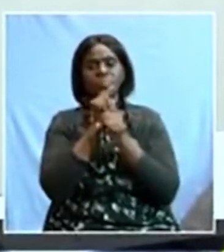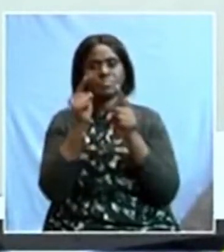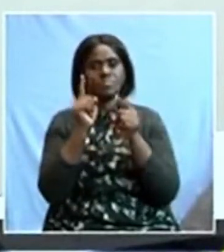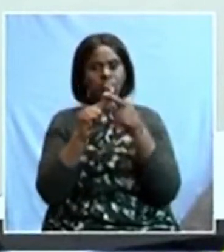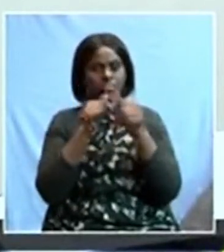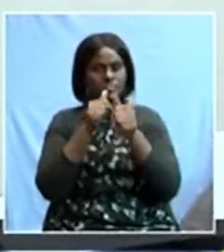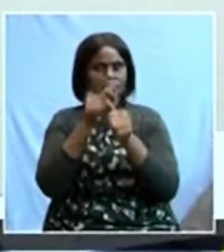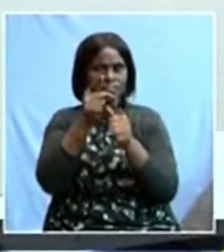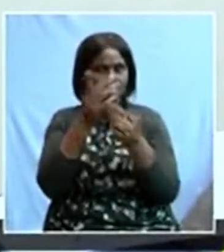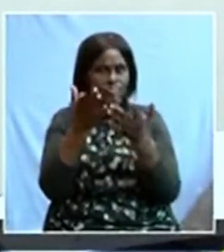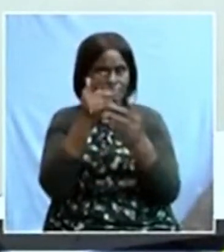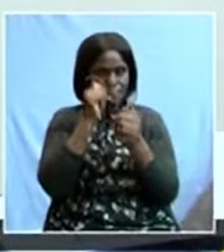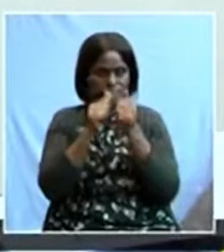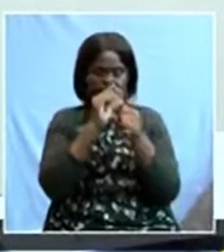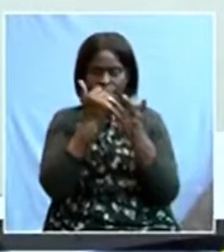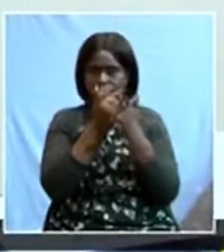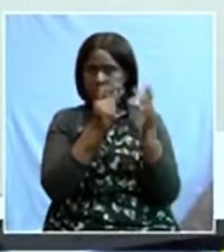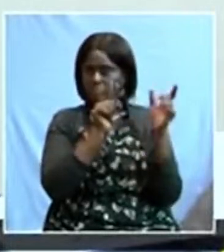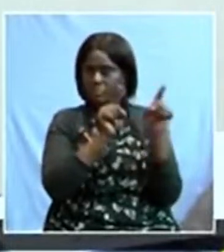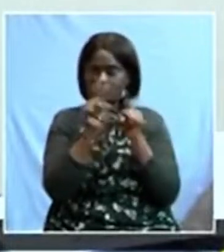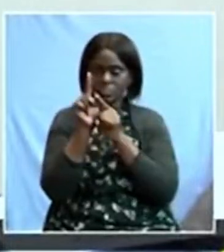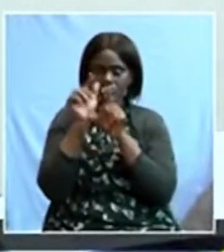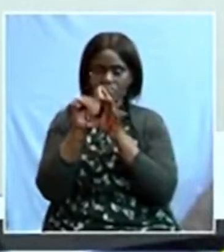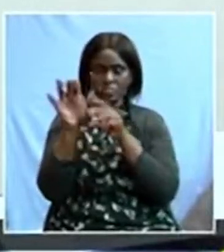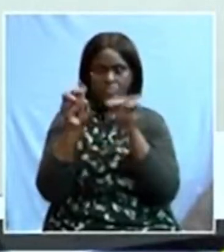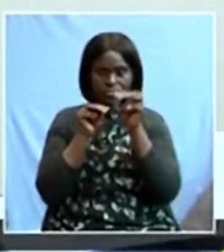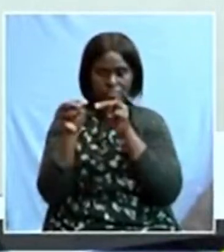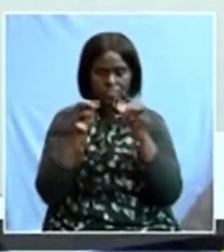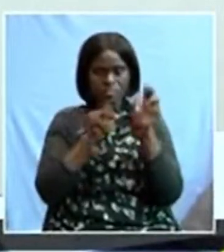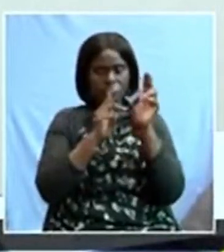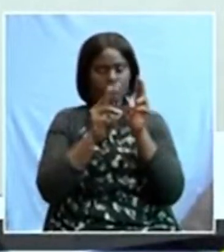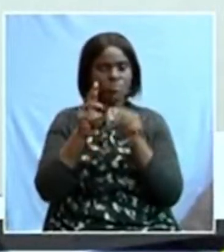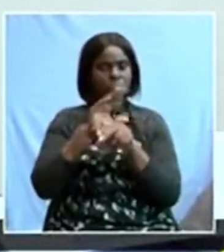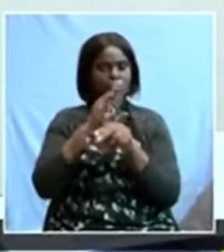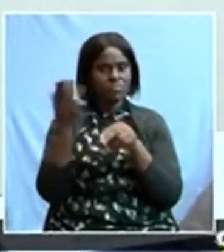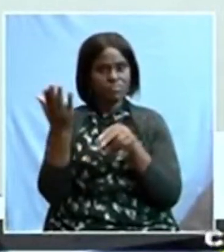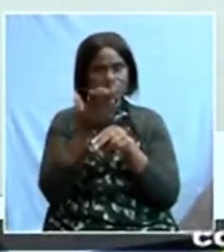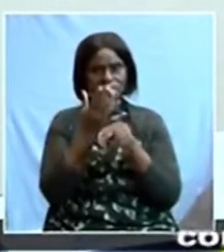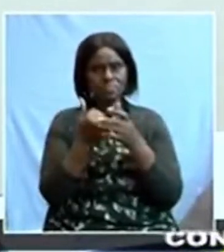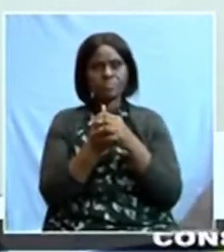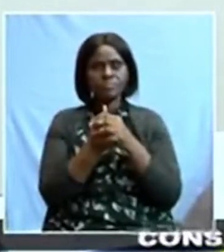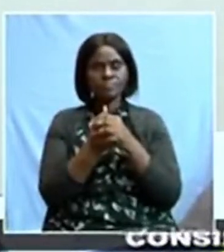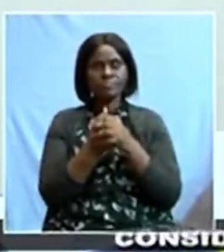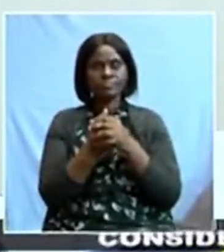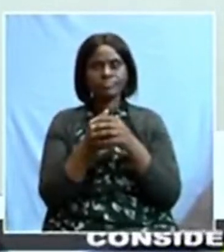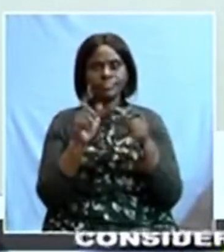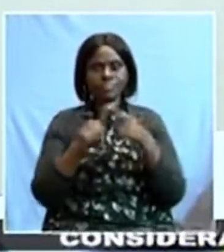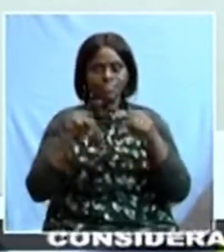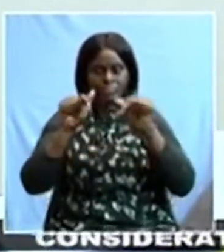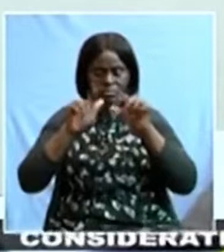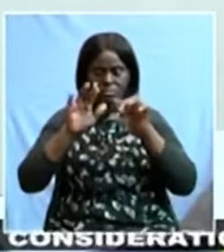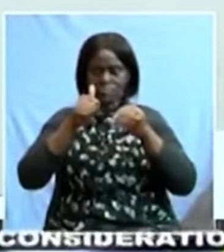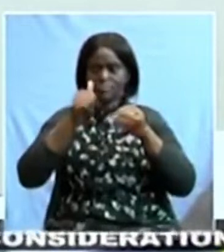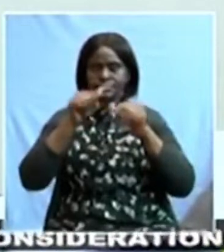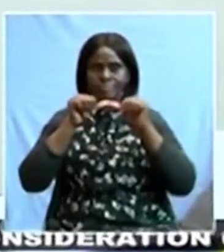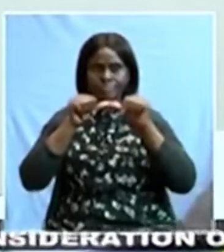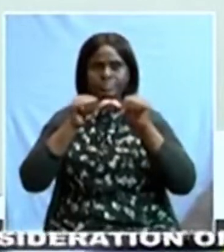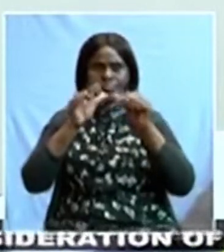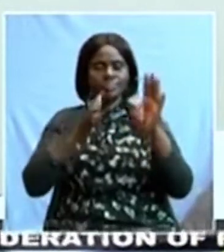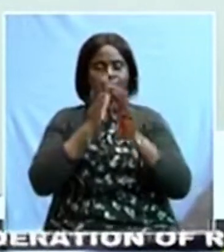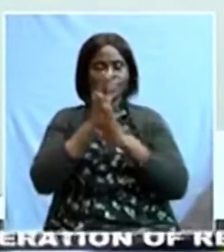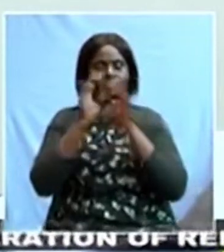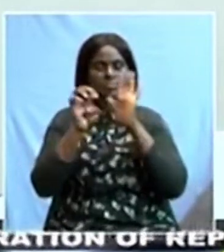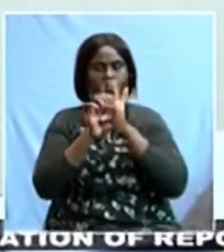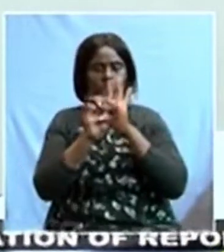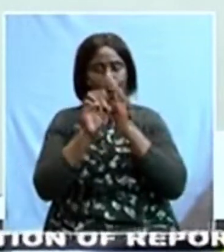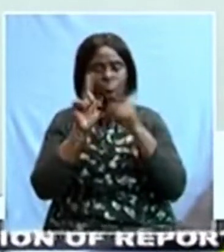follow you, because also in your management response to the auditors, you still referred to